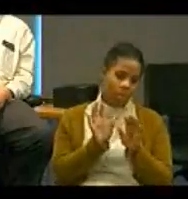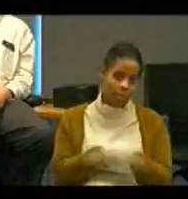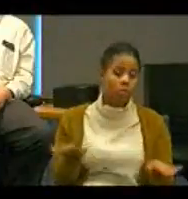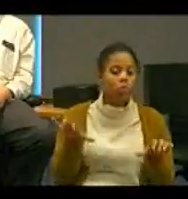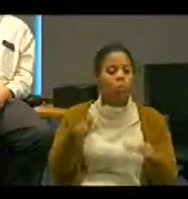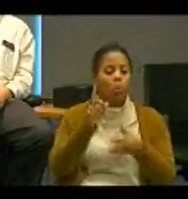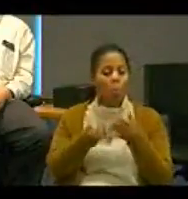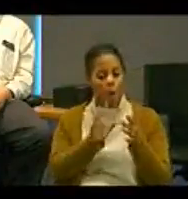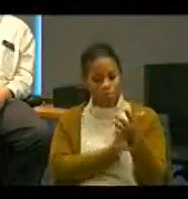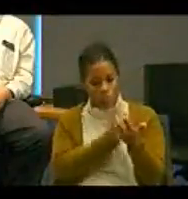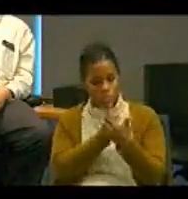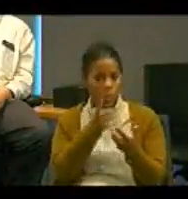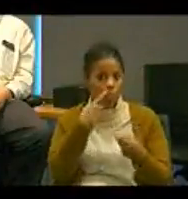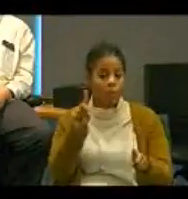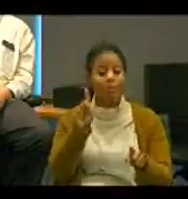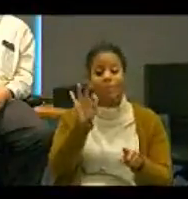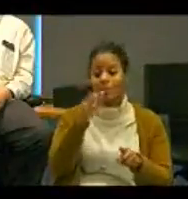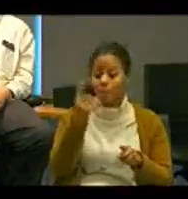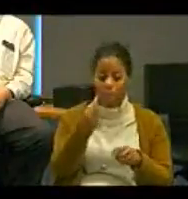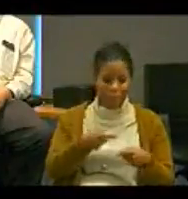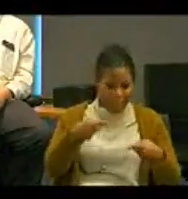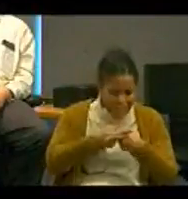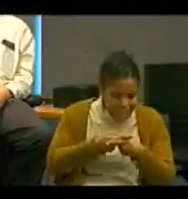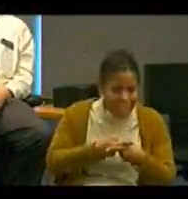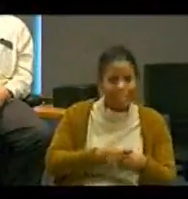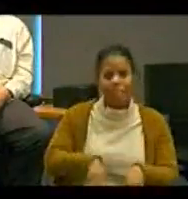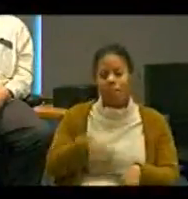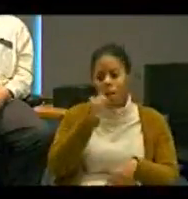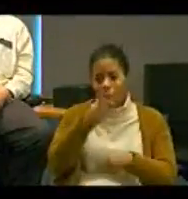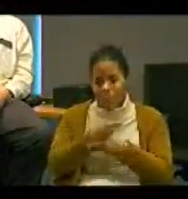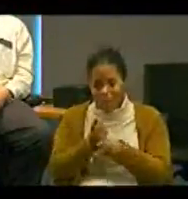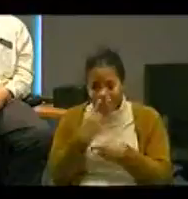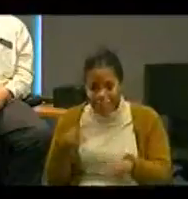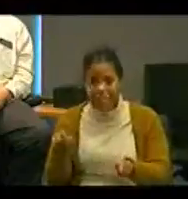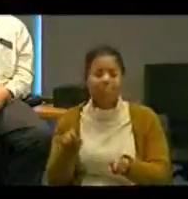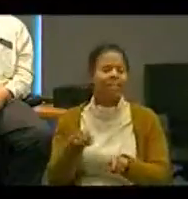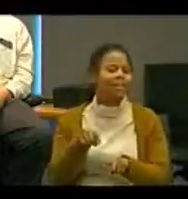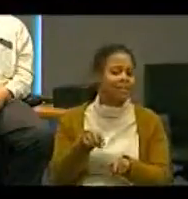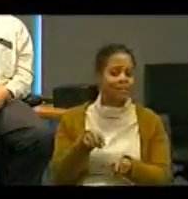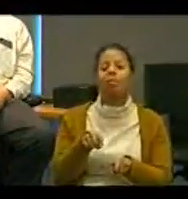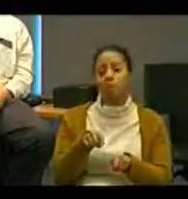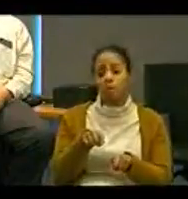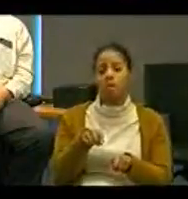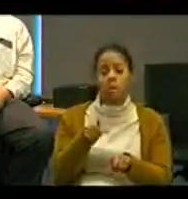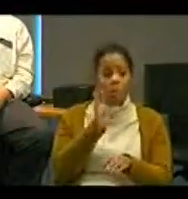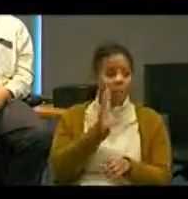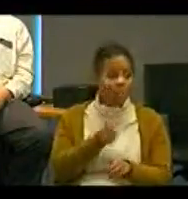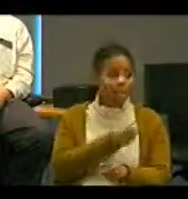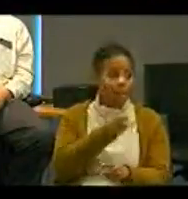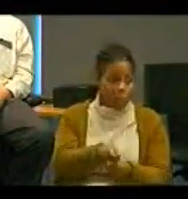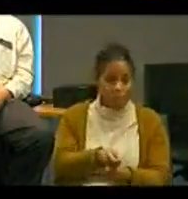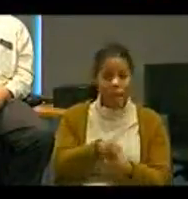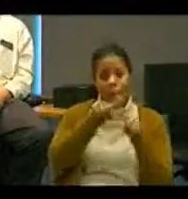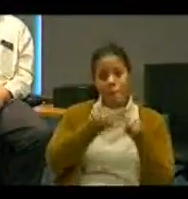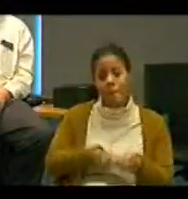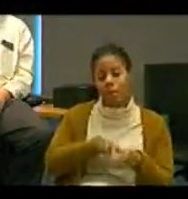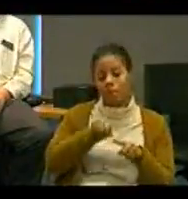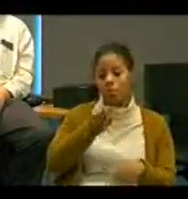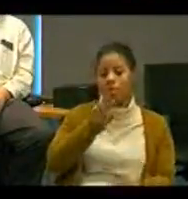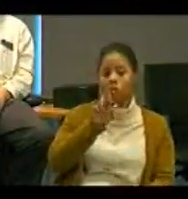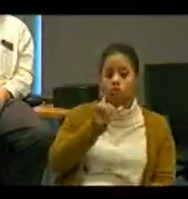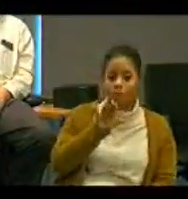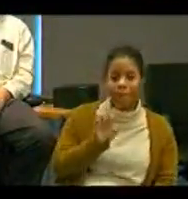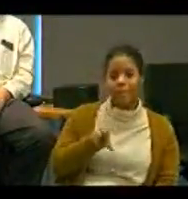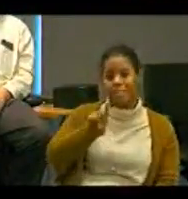is unproductive, counterproductive, educationally unsound, and it has a disparate impact based on disability or race, that they